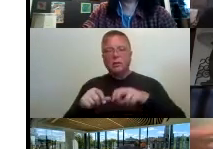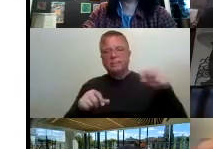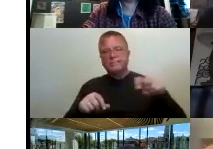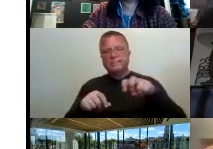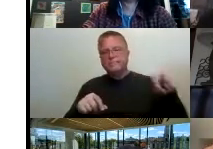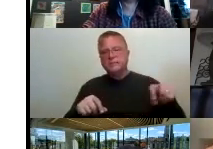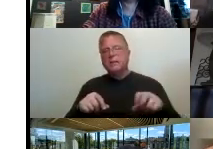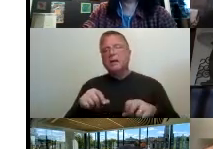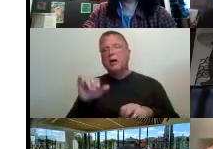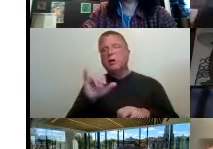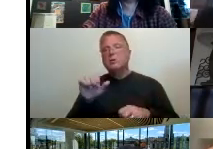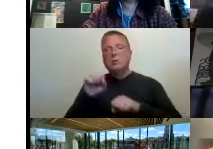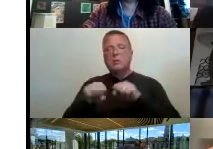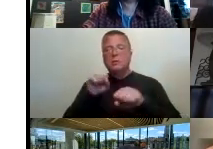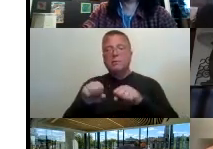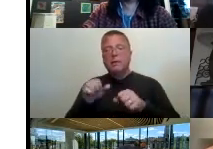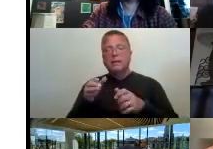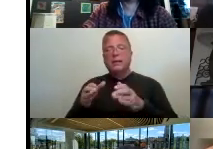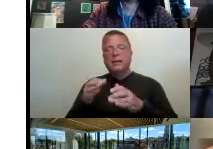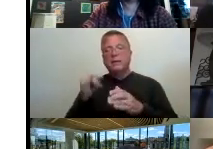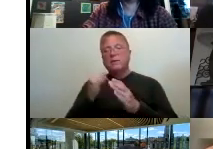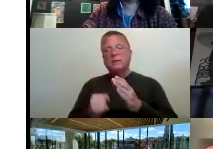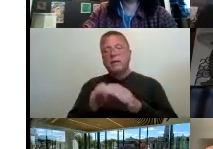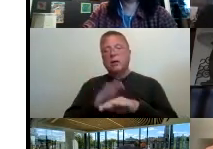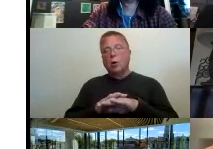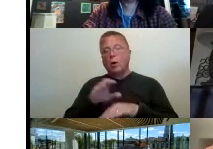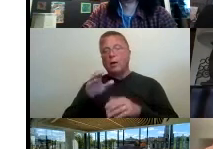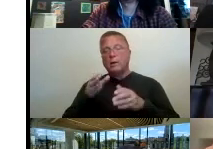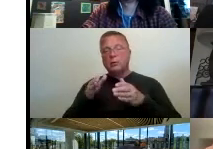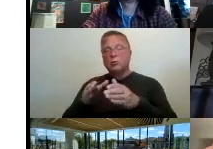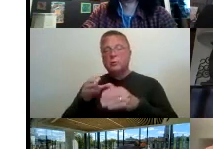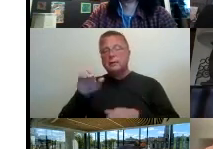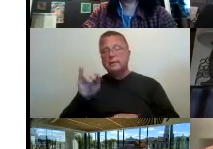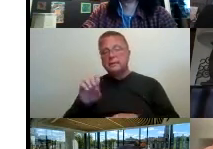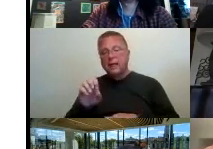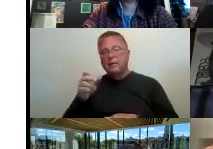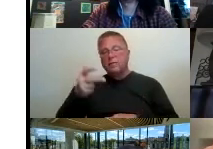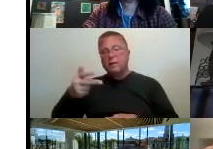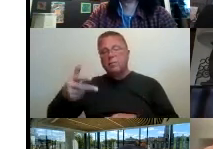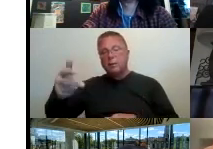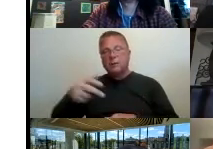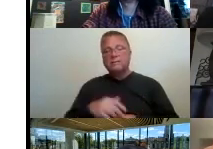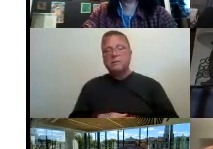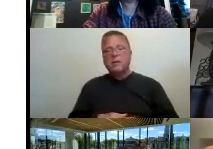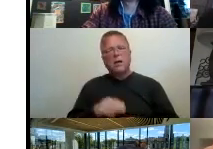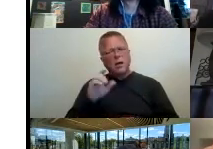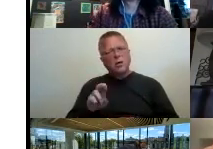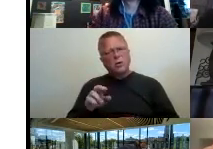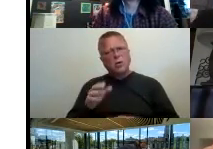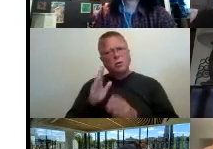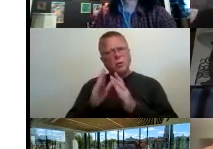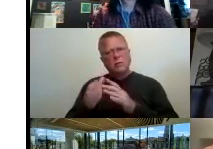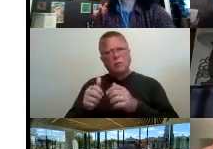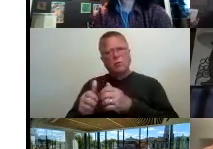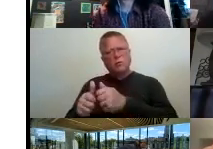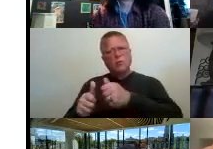if it's designed to be on the street side of the parked cars, is that car traffic will stay further away from